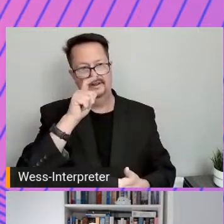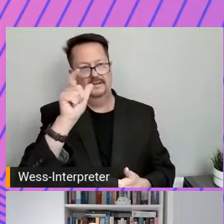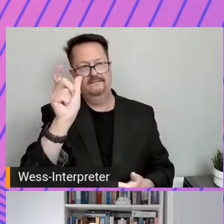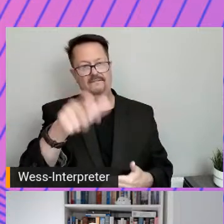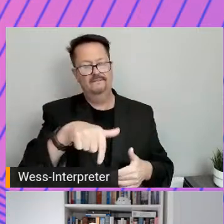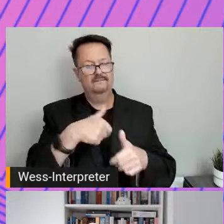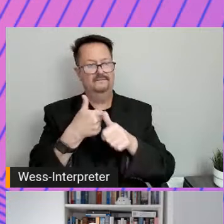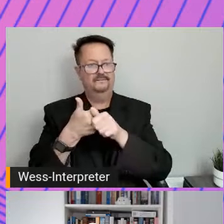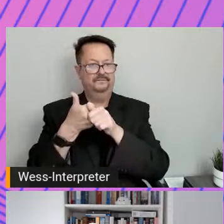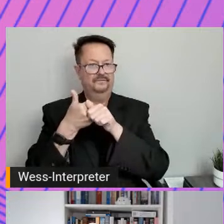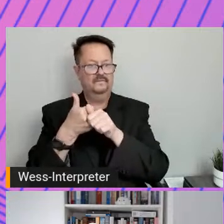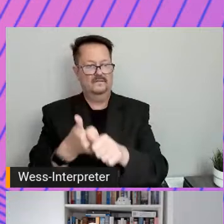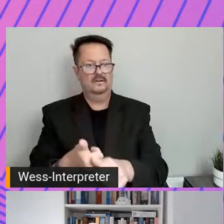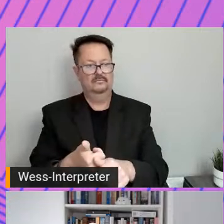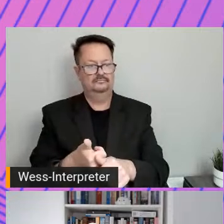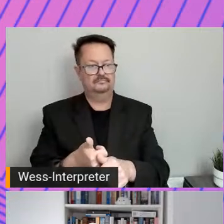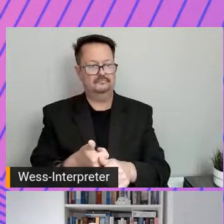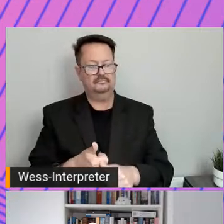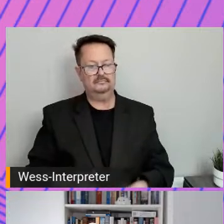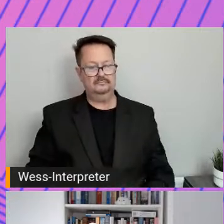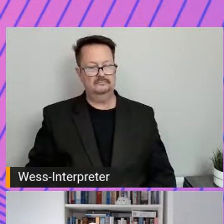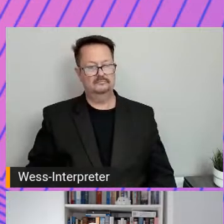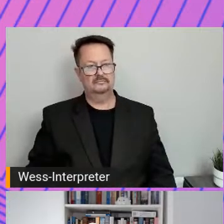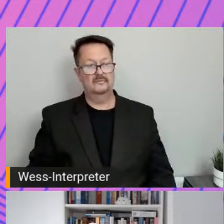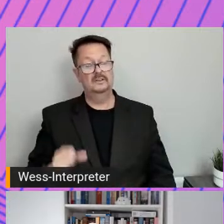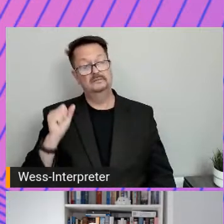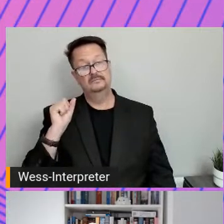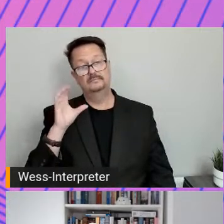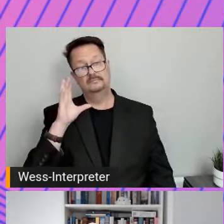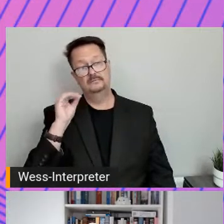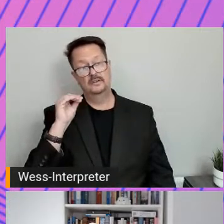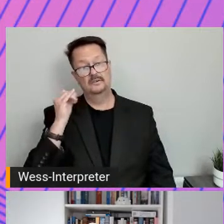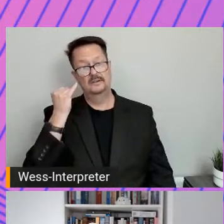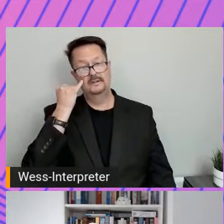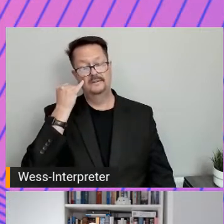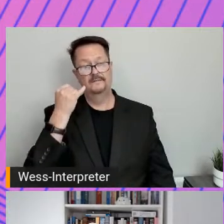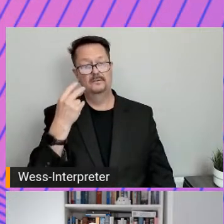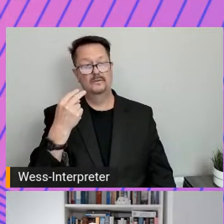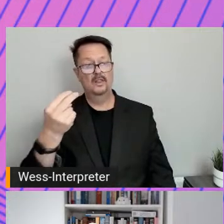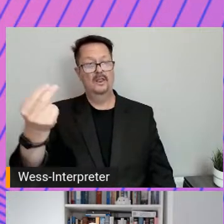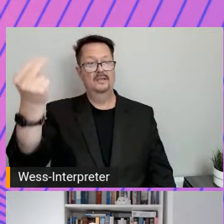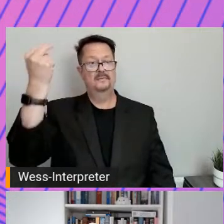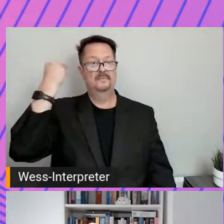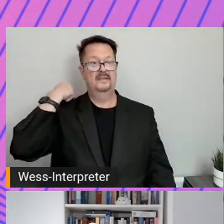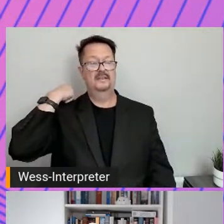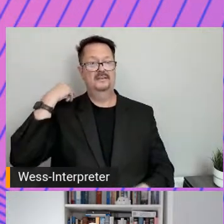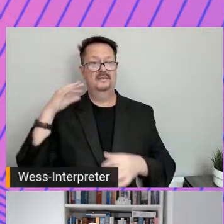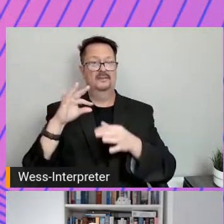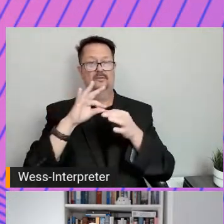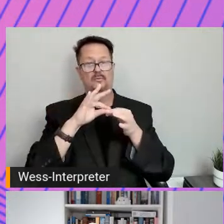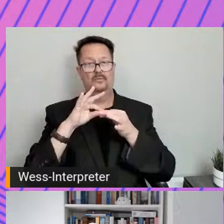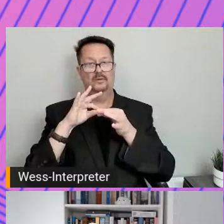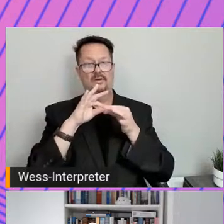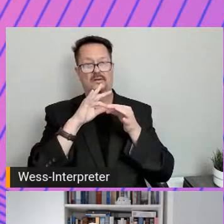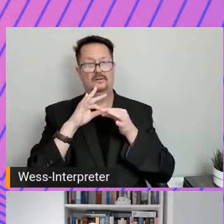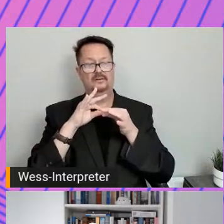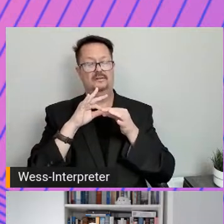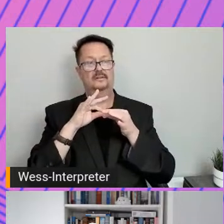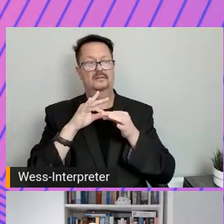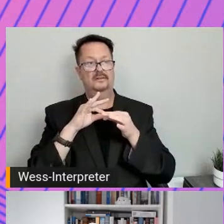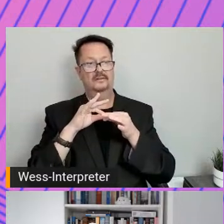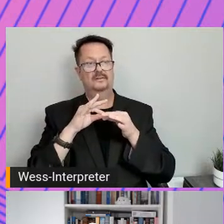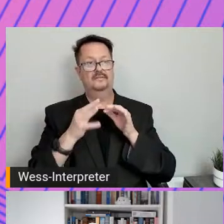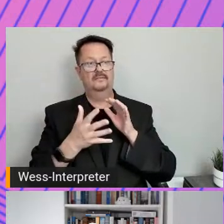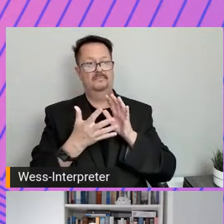and scheduled into that event loop. And so if you think back to the cooperative multitasking approach that I discussed earlier, there's a